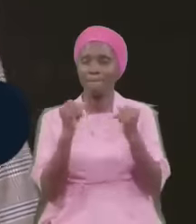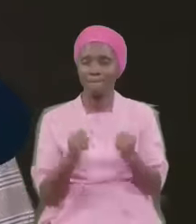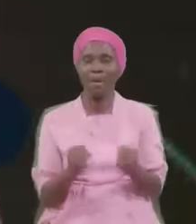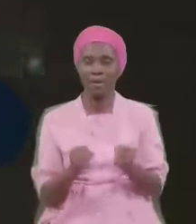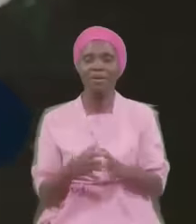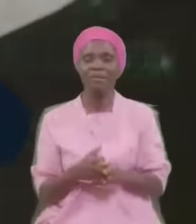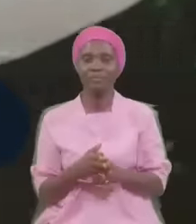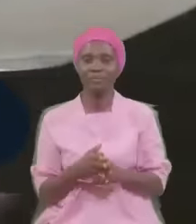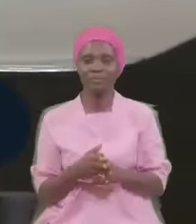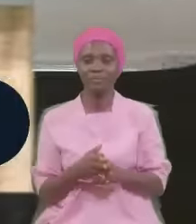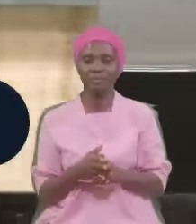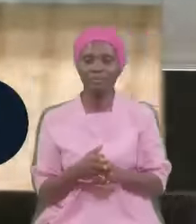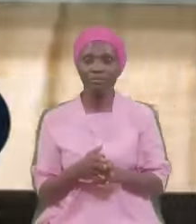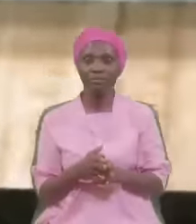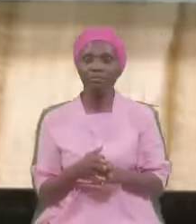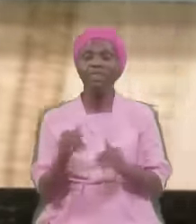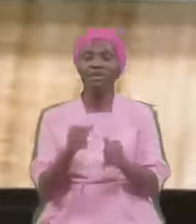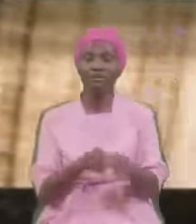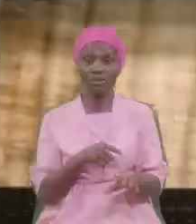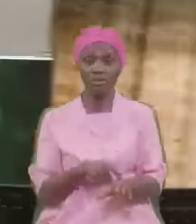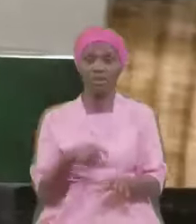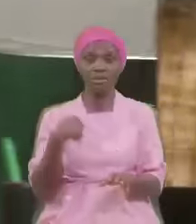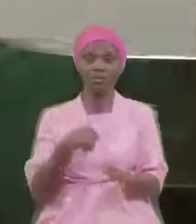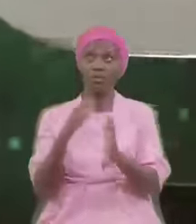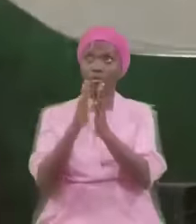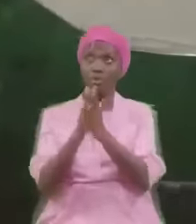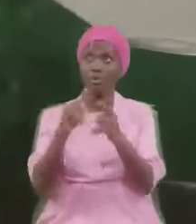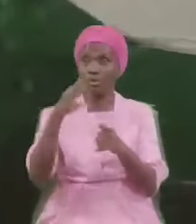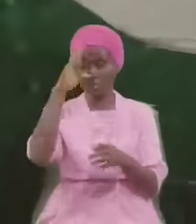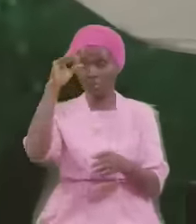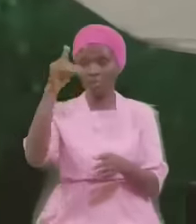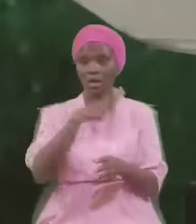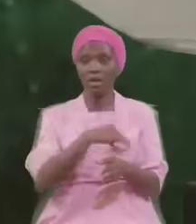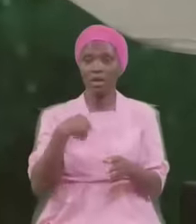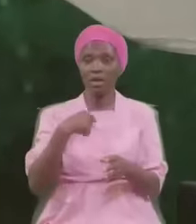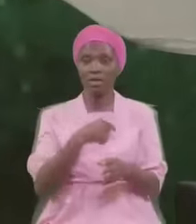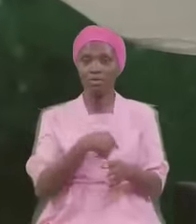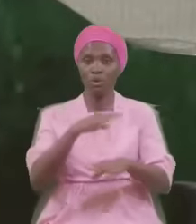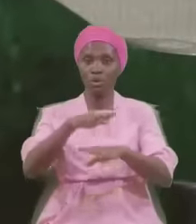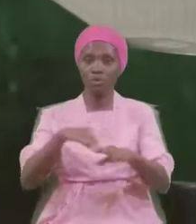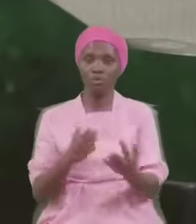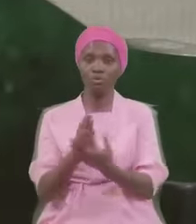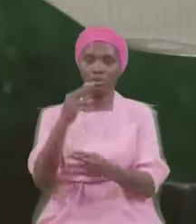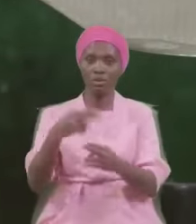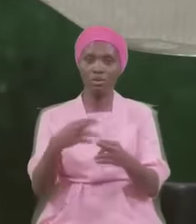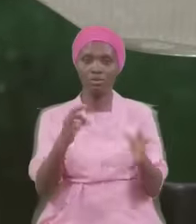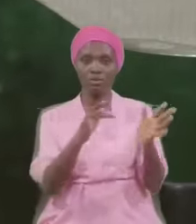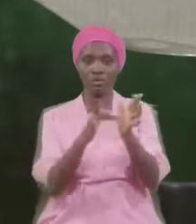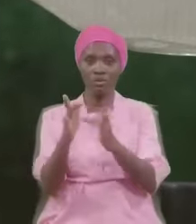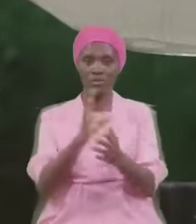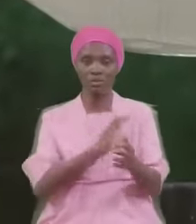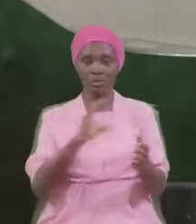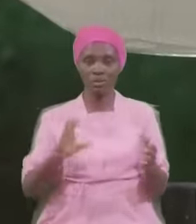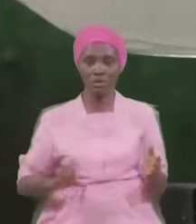been working. Every time we call on him, and we call through the name of Jesus